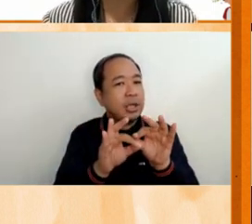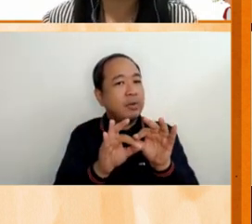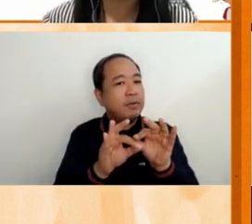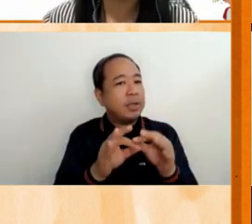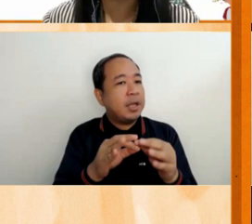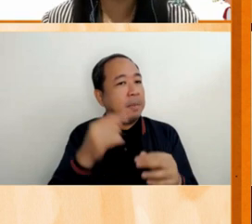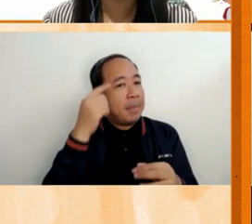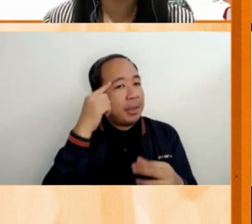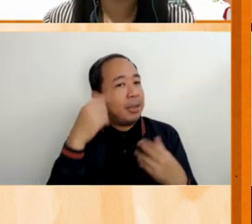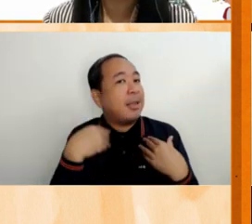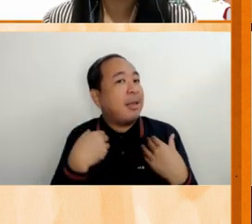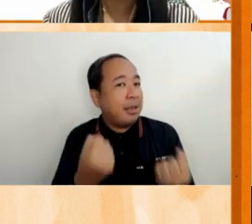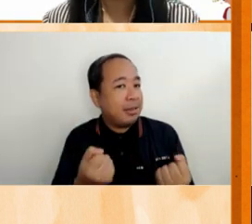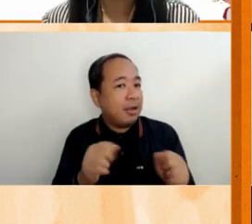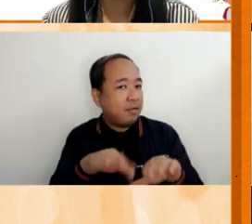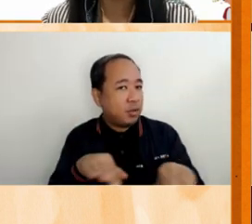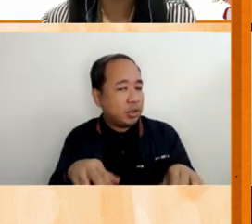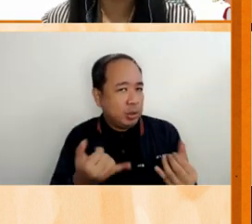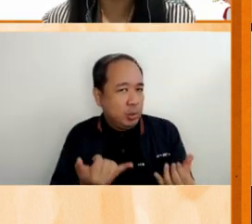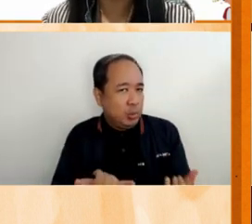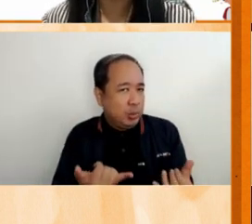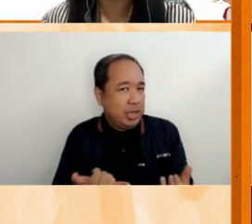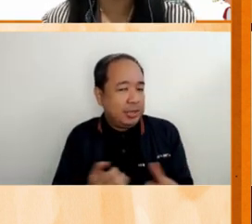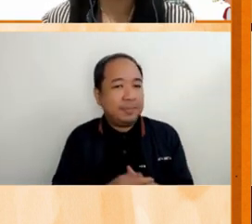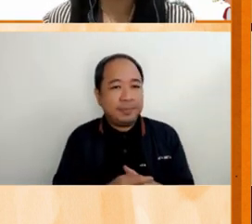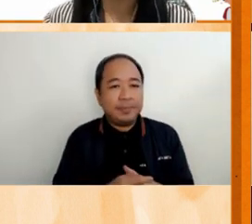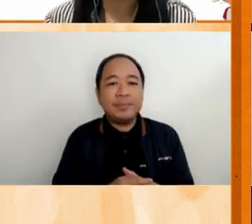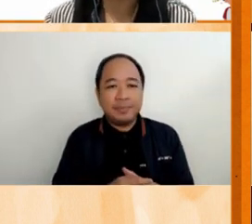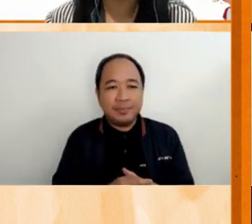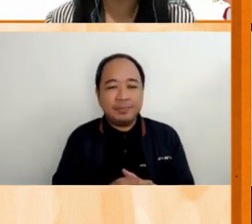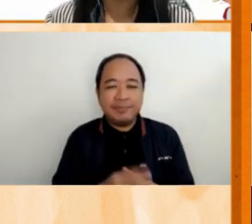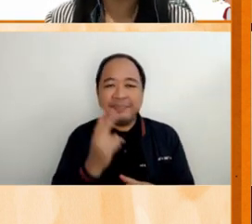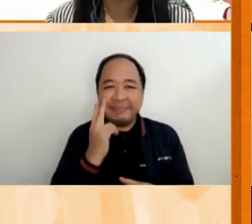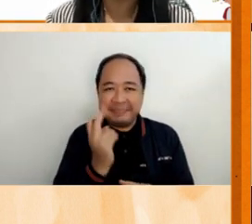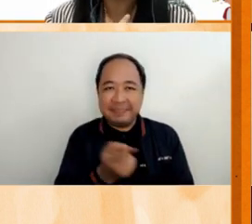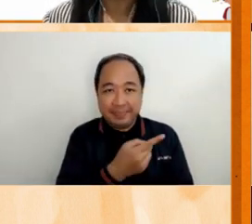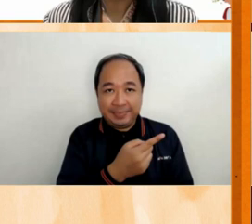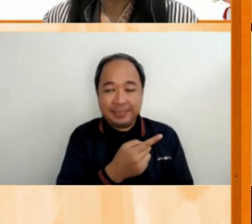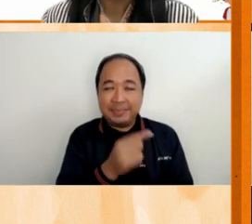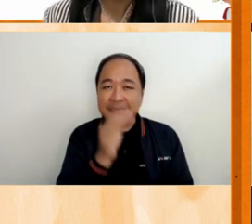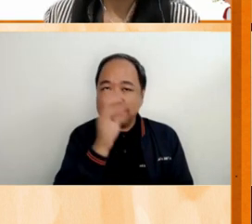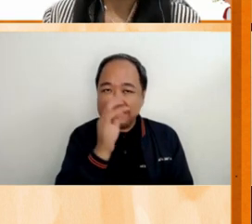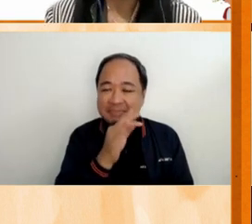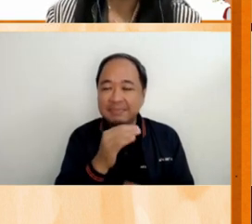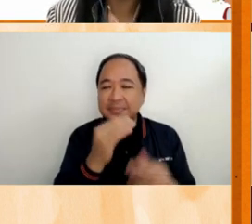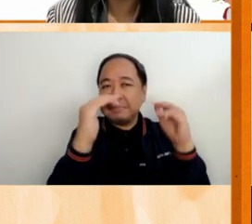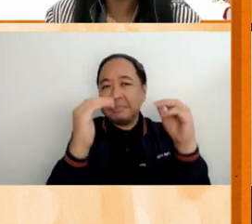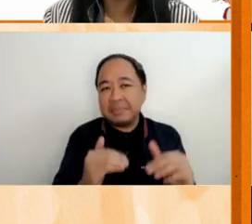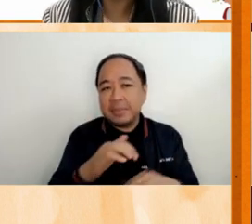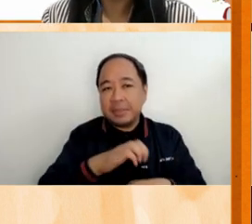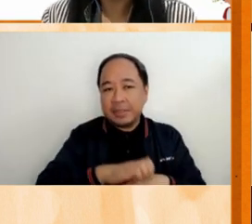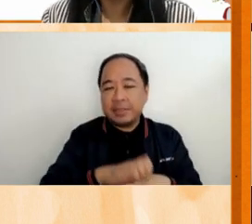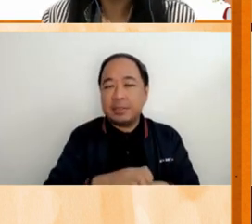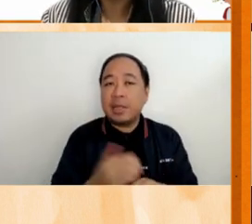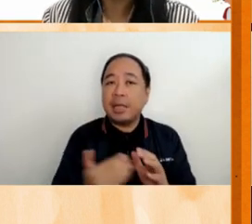sa kasalukuyang panahon. Current mental health concerns of the Filipino child. Welcome